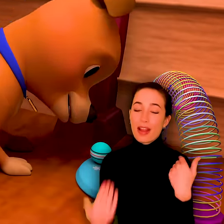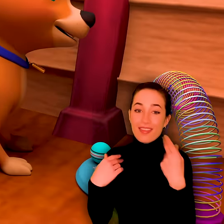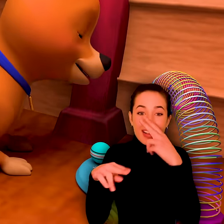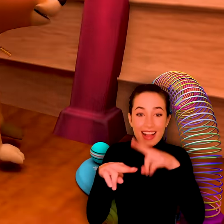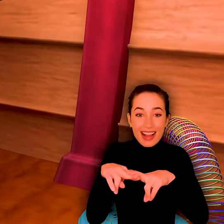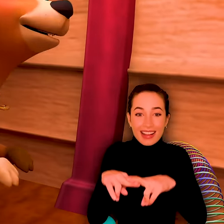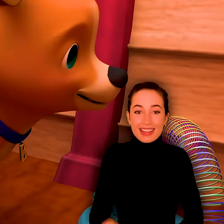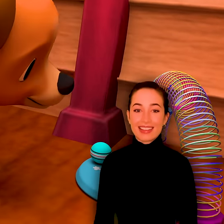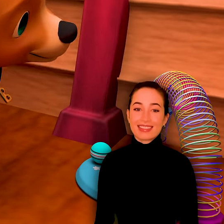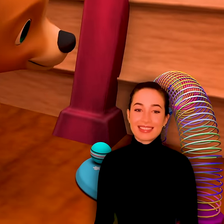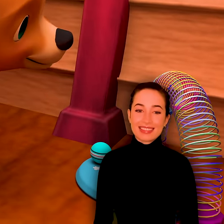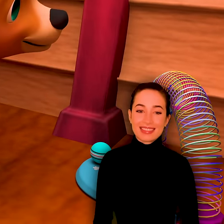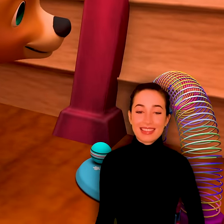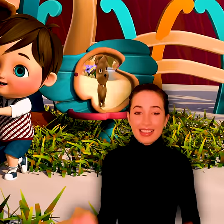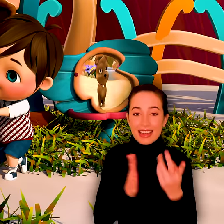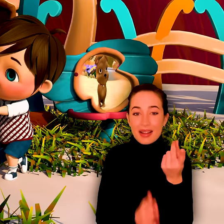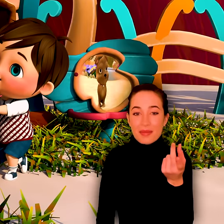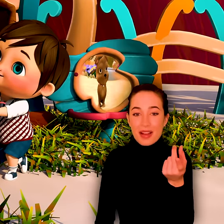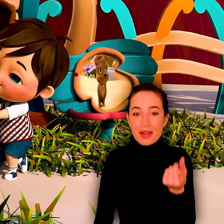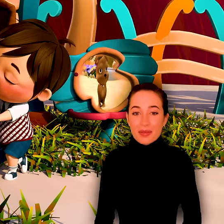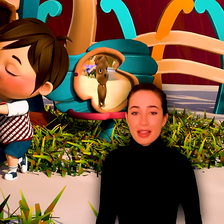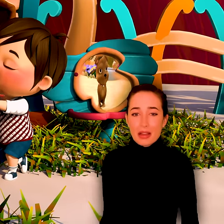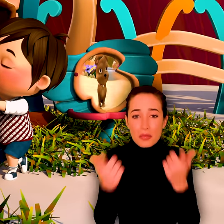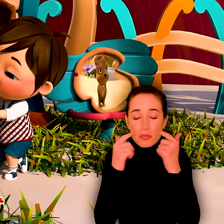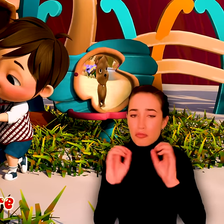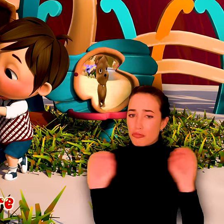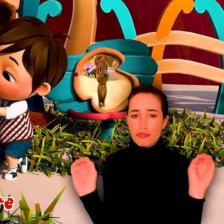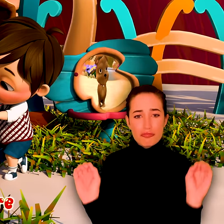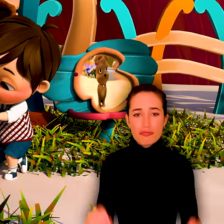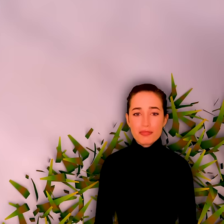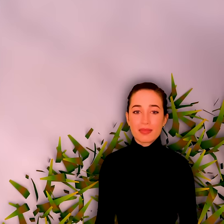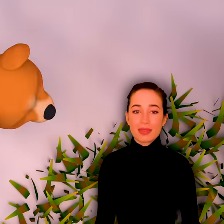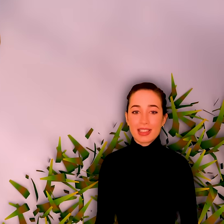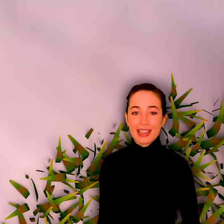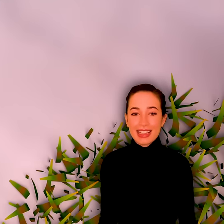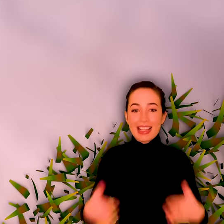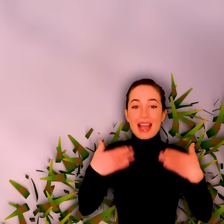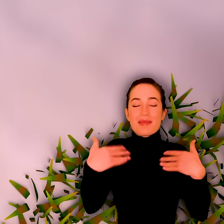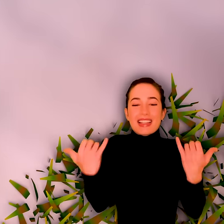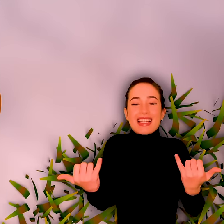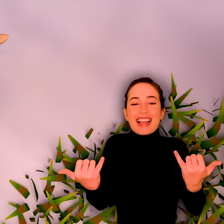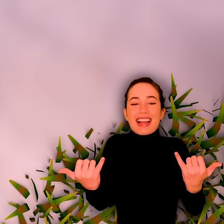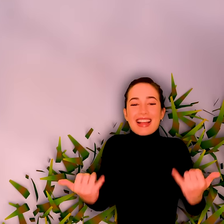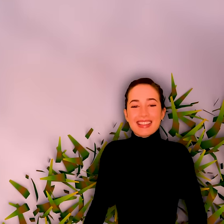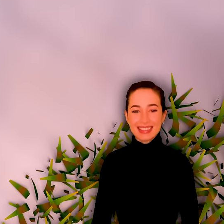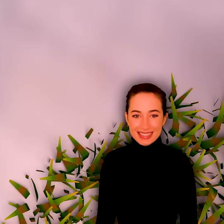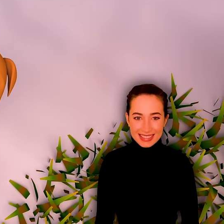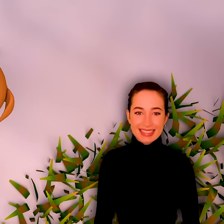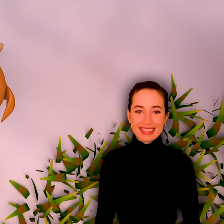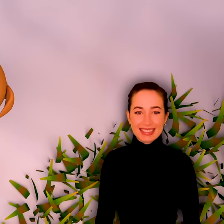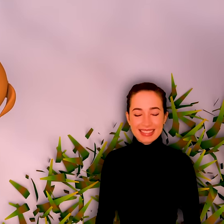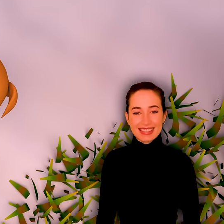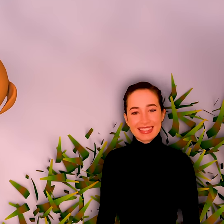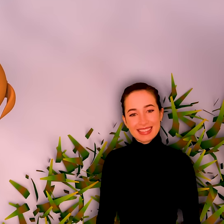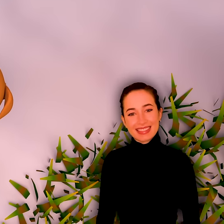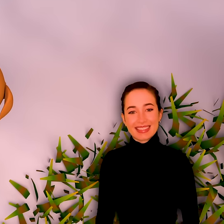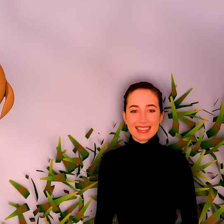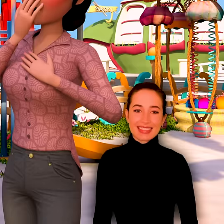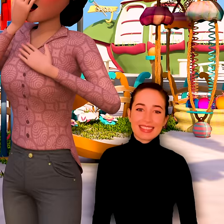little puppy had fun this little puppy cried no more and he's happy now